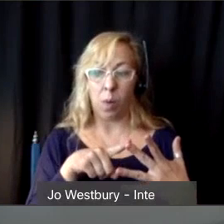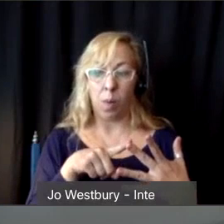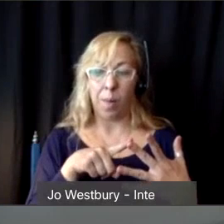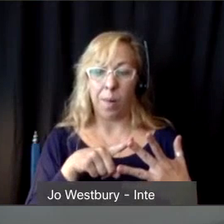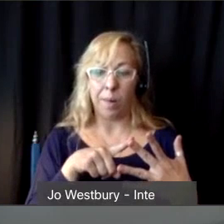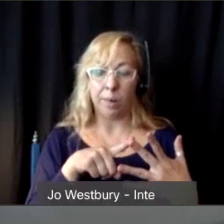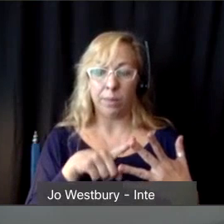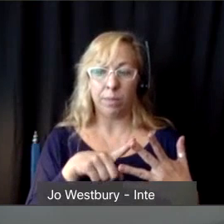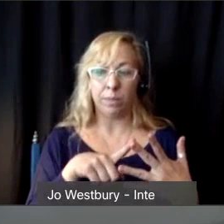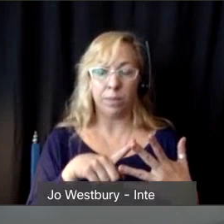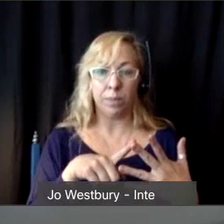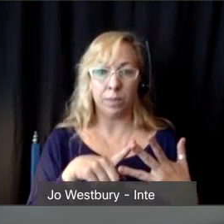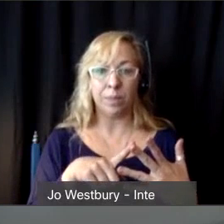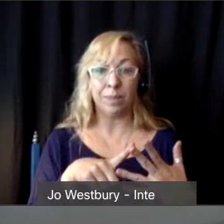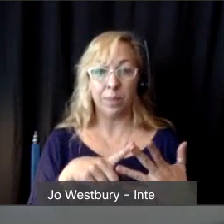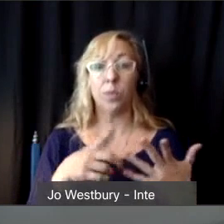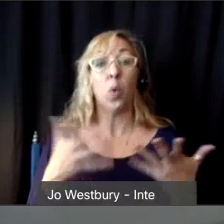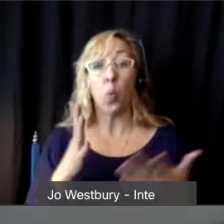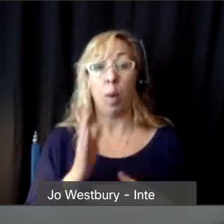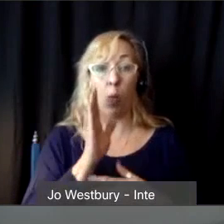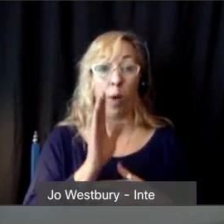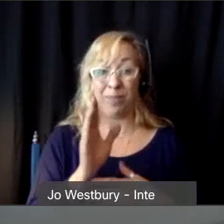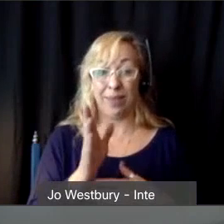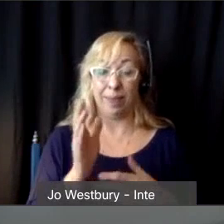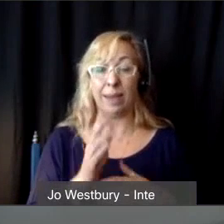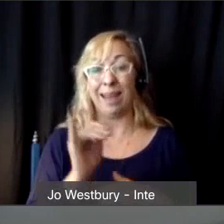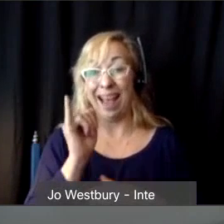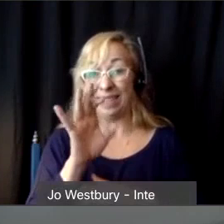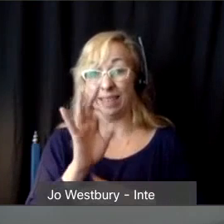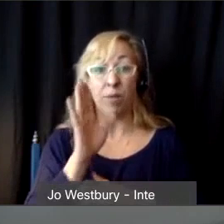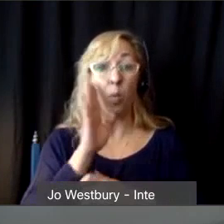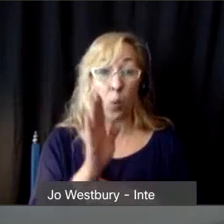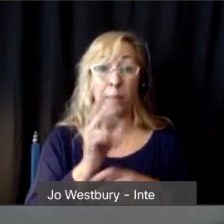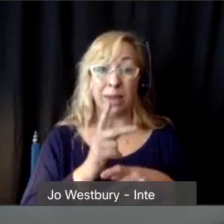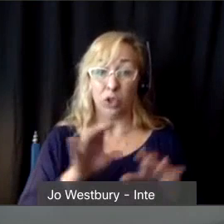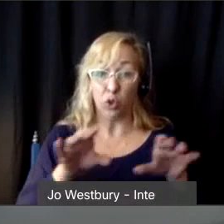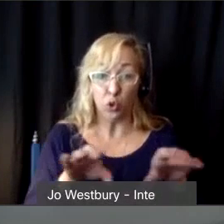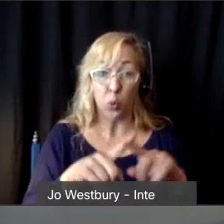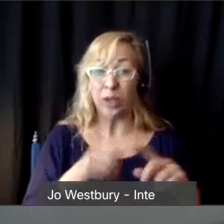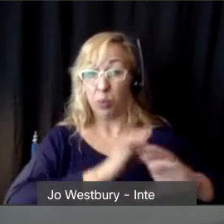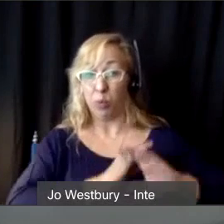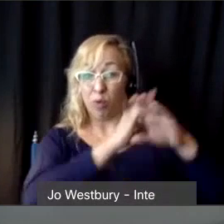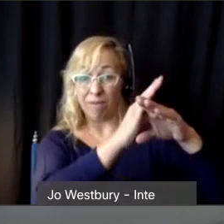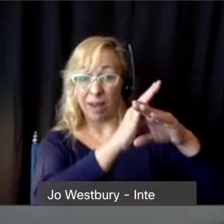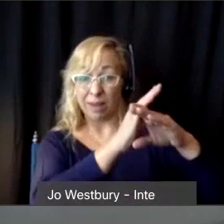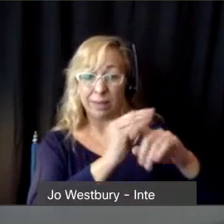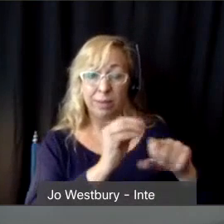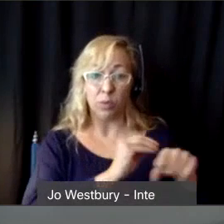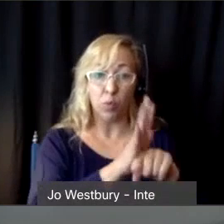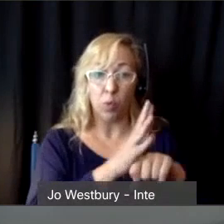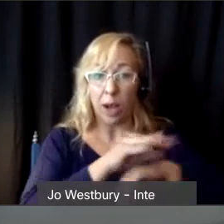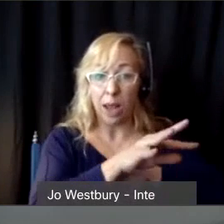the precautions that are being taken to ensure that the ICF remains safe and COVID-free,